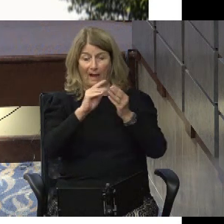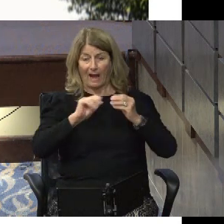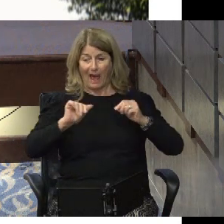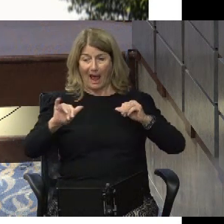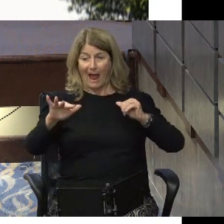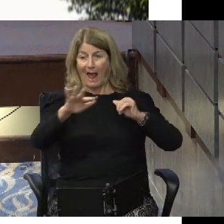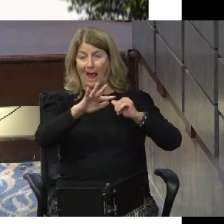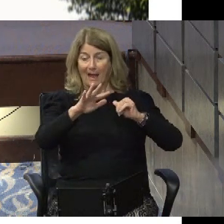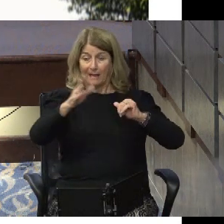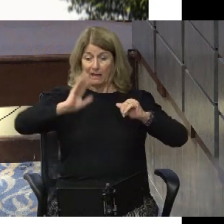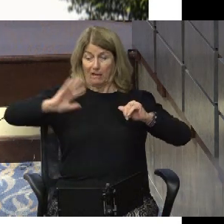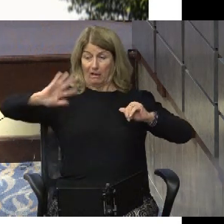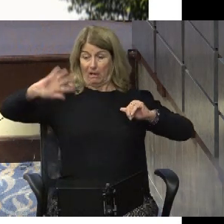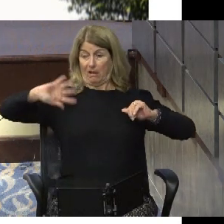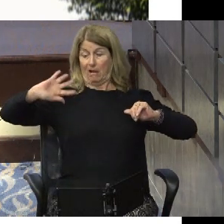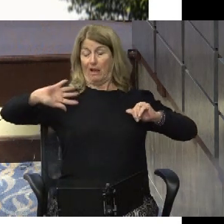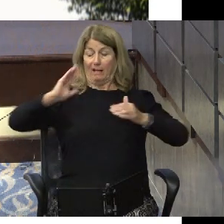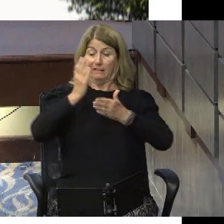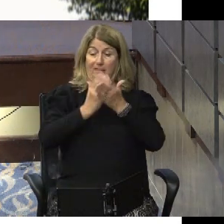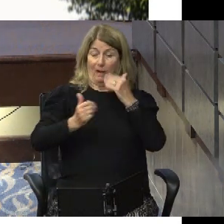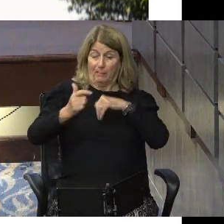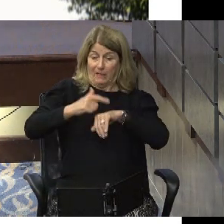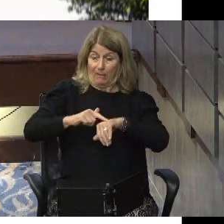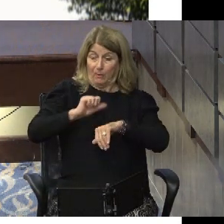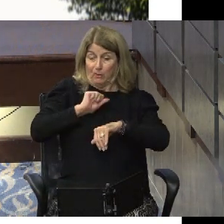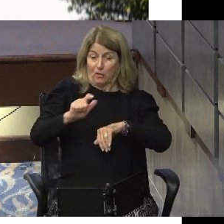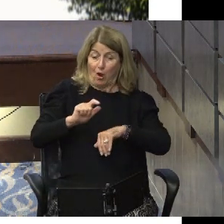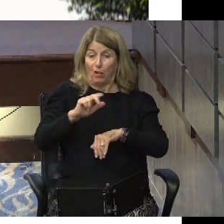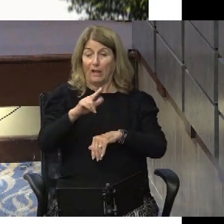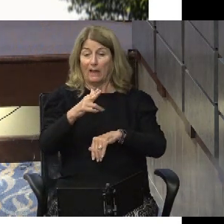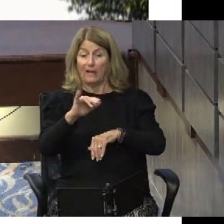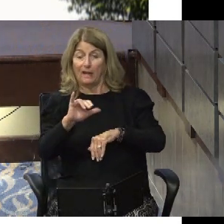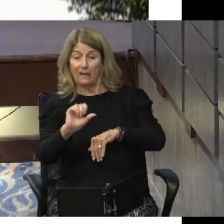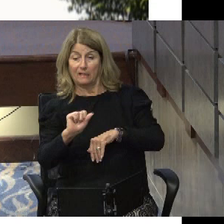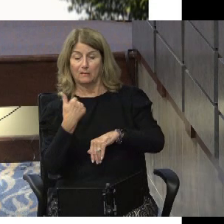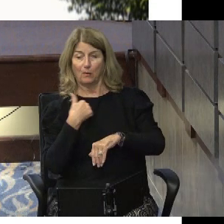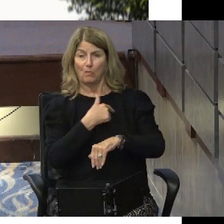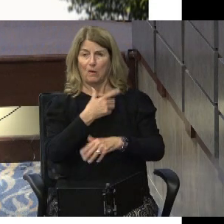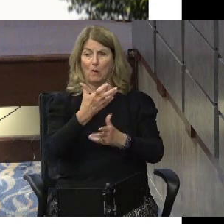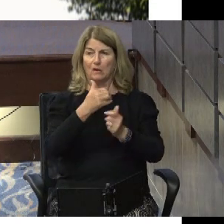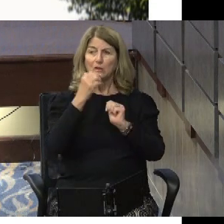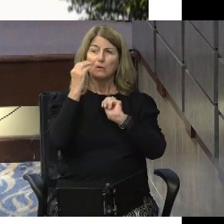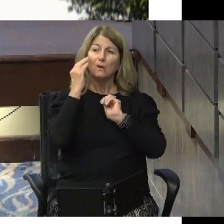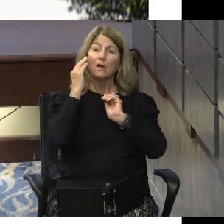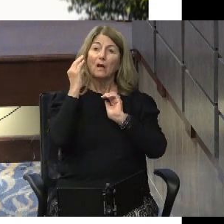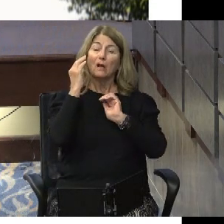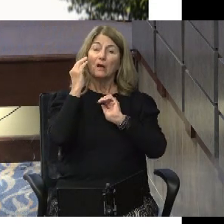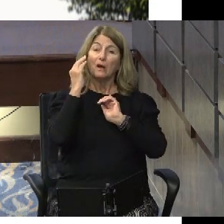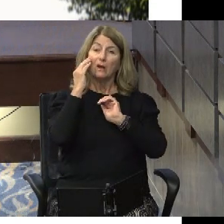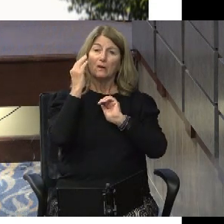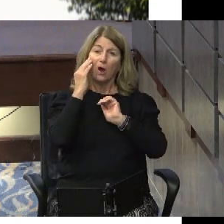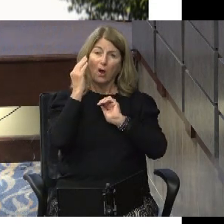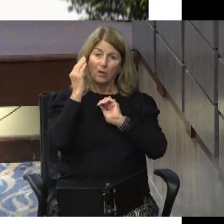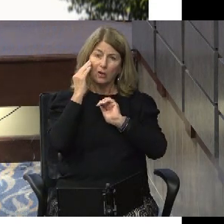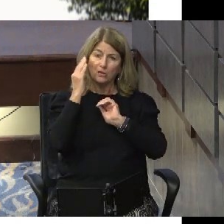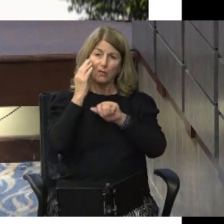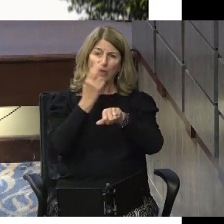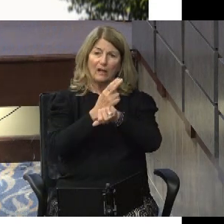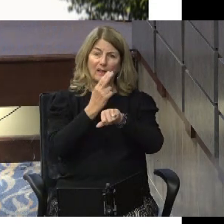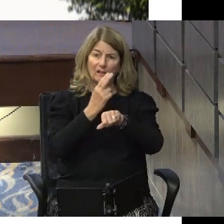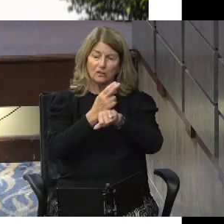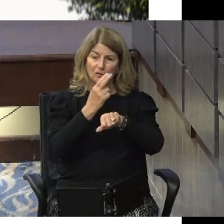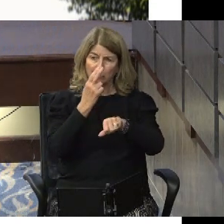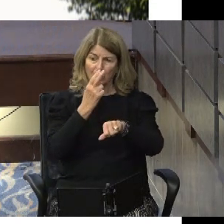point was all his. And so we want to acknowledge the history, the varied history along the whole